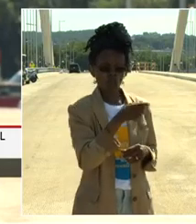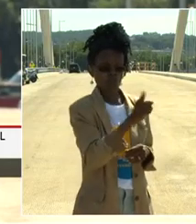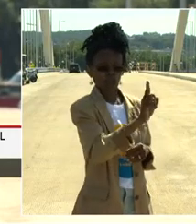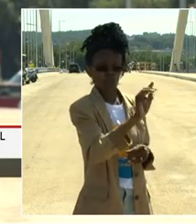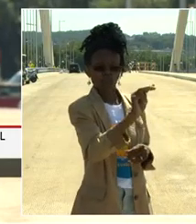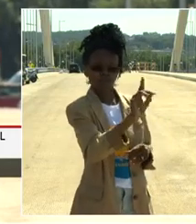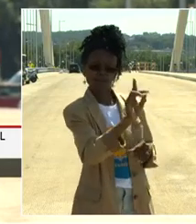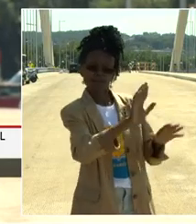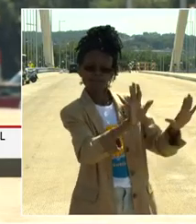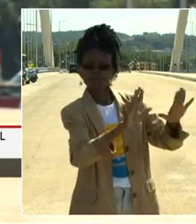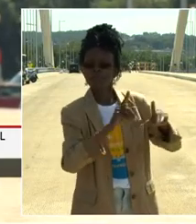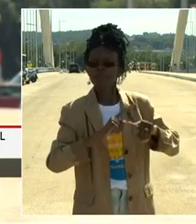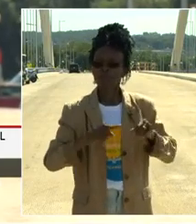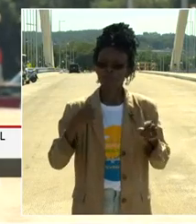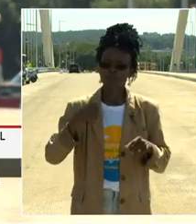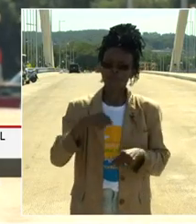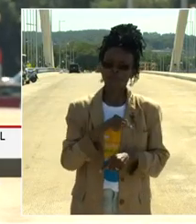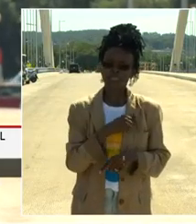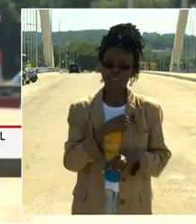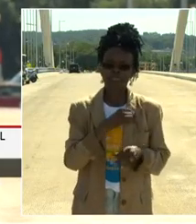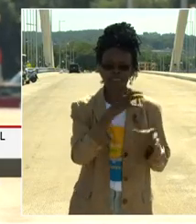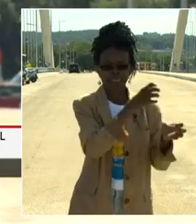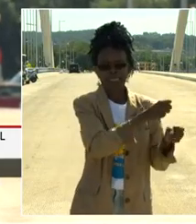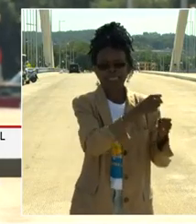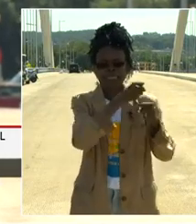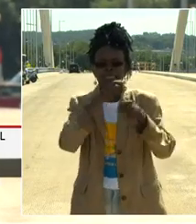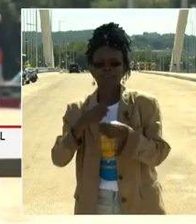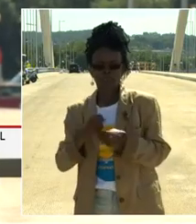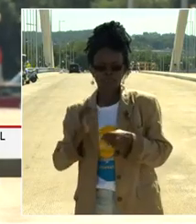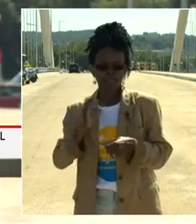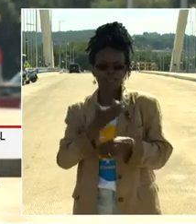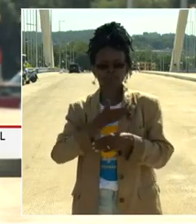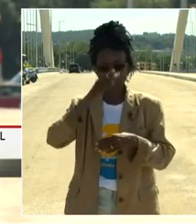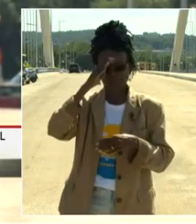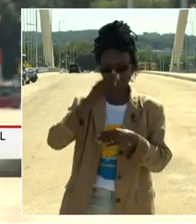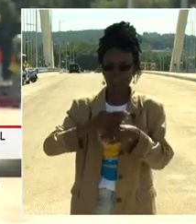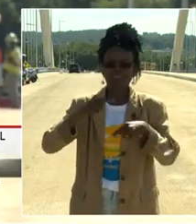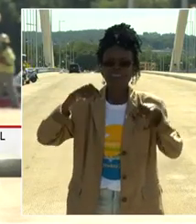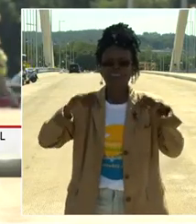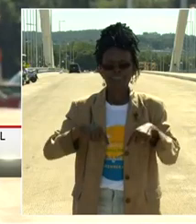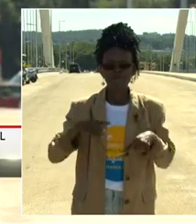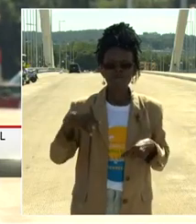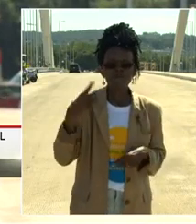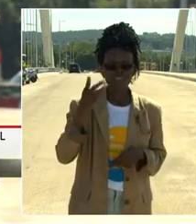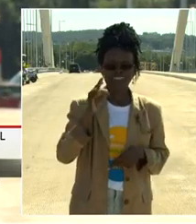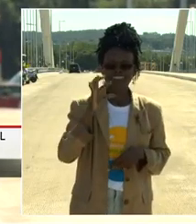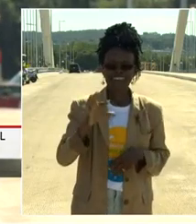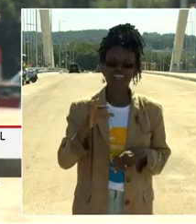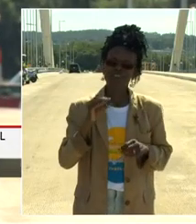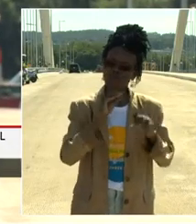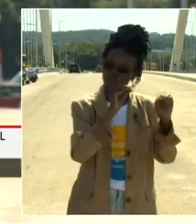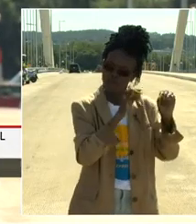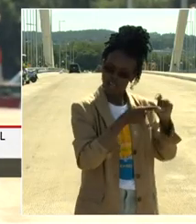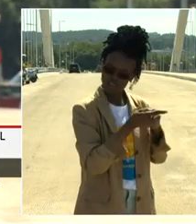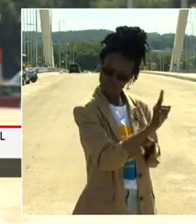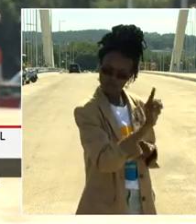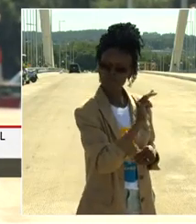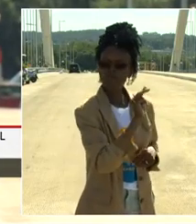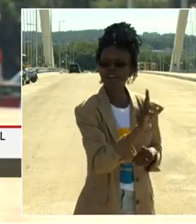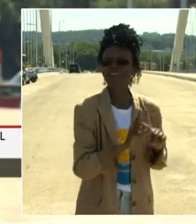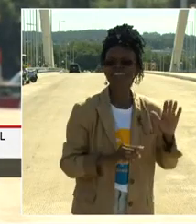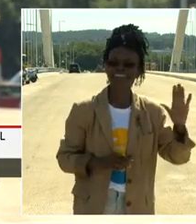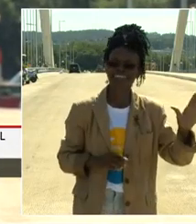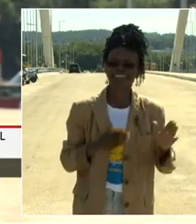but we claim him as our son, a son of Washington, D.C. I also want to thank our soloist,